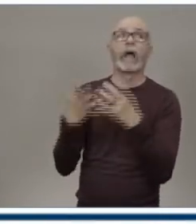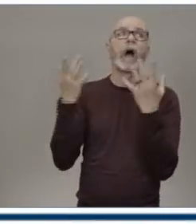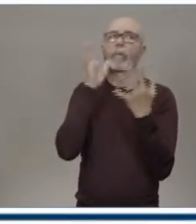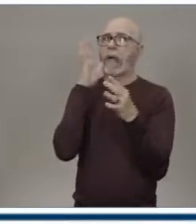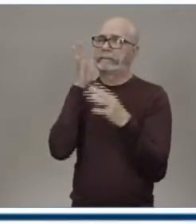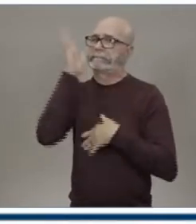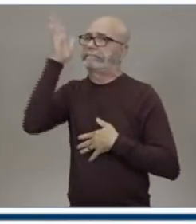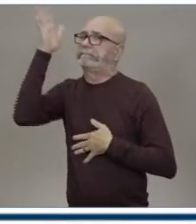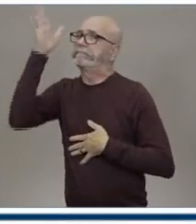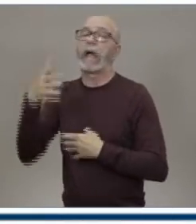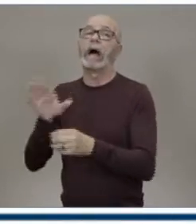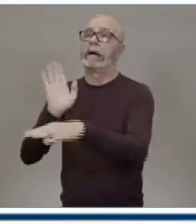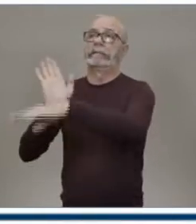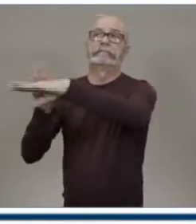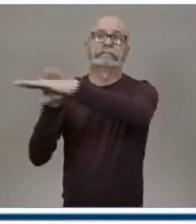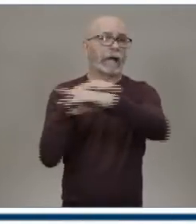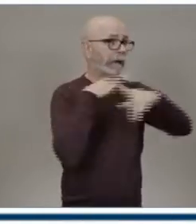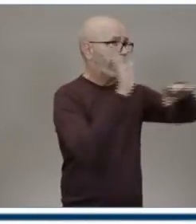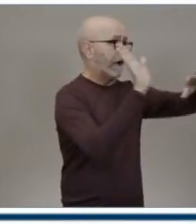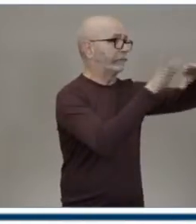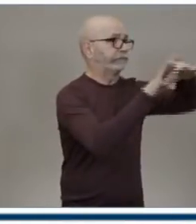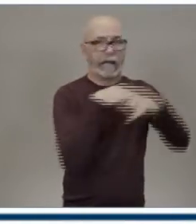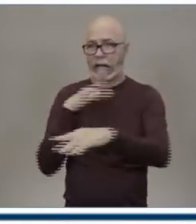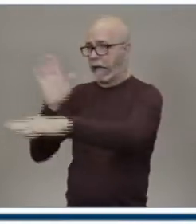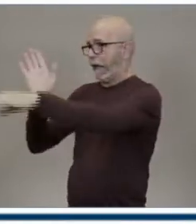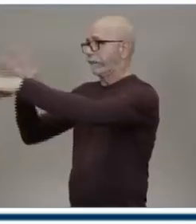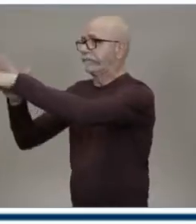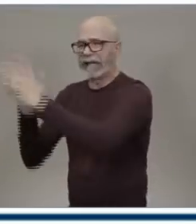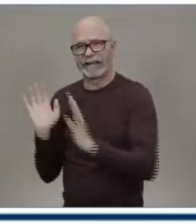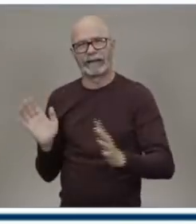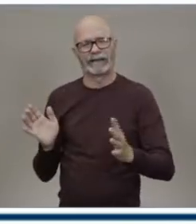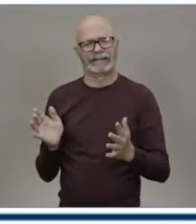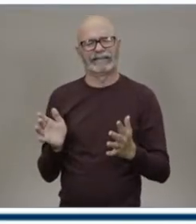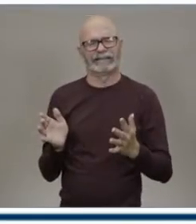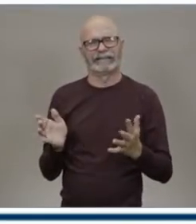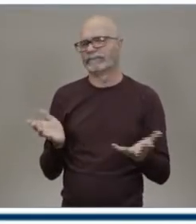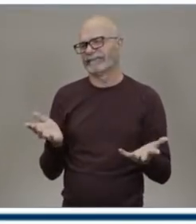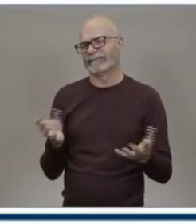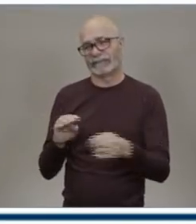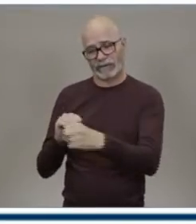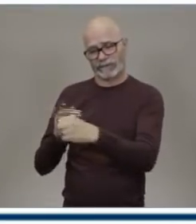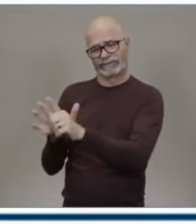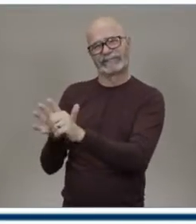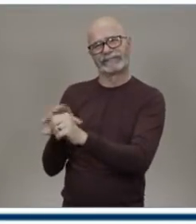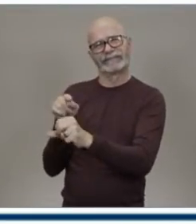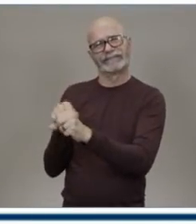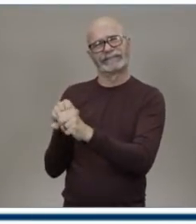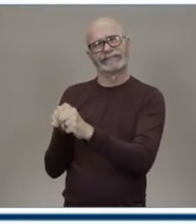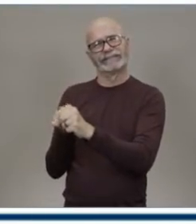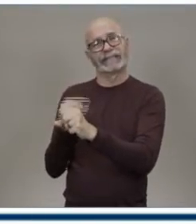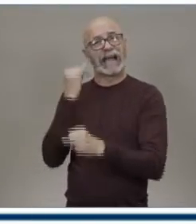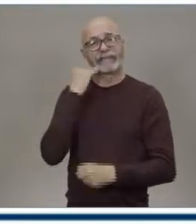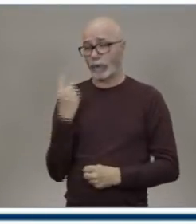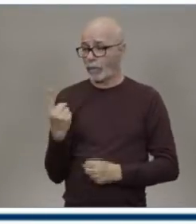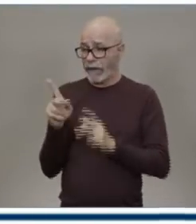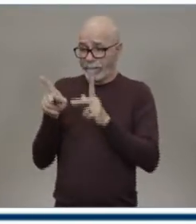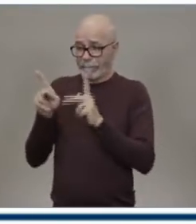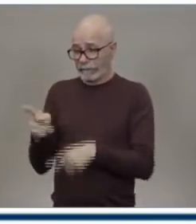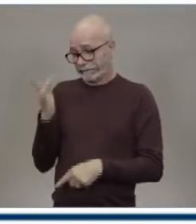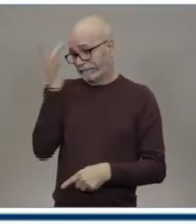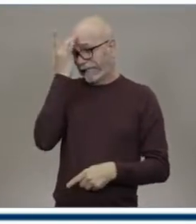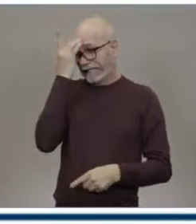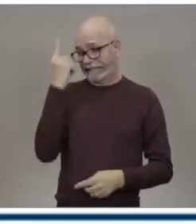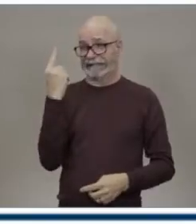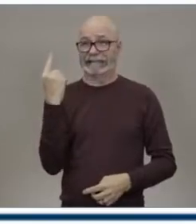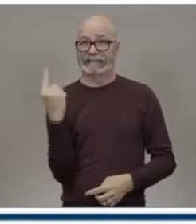that that family members, households, are supposed to isolate as well. So how is it that there's these people out there going to